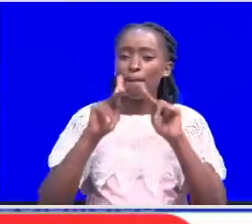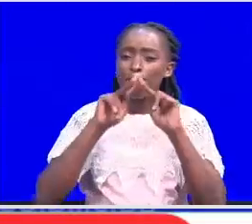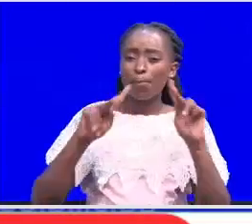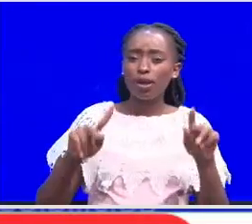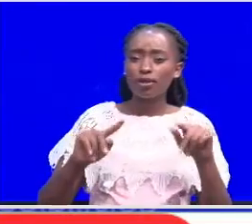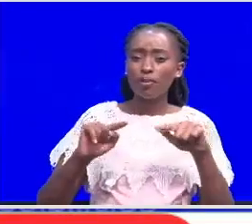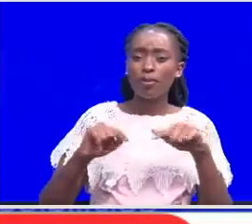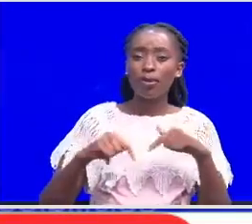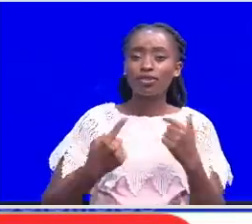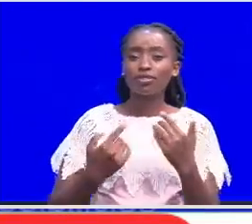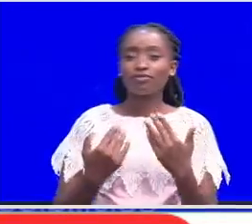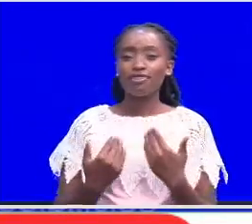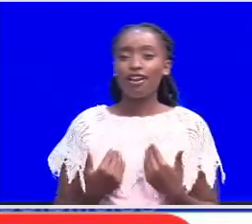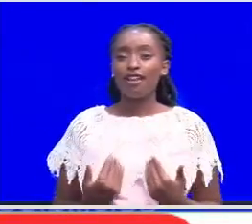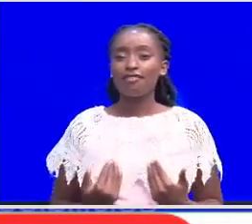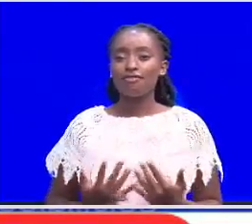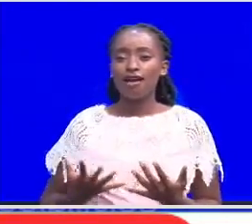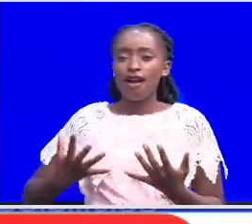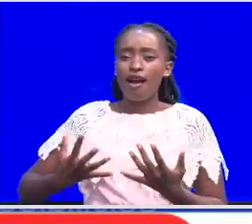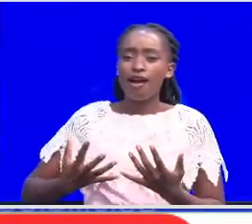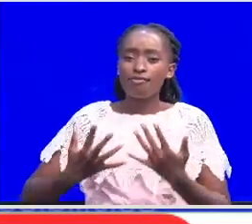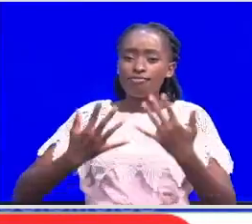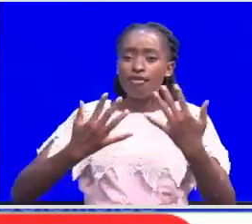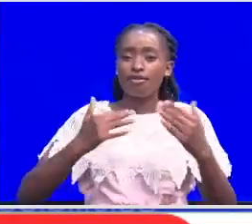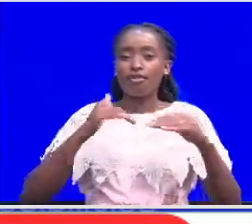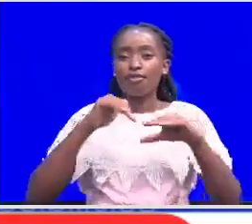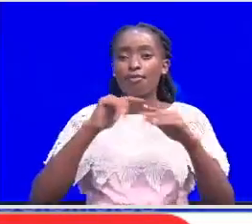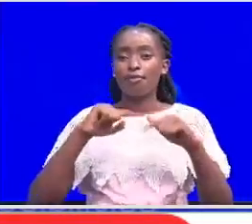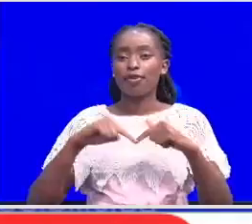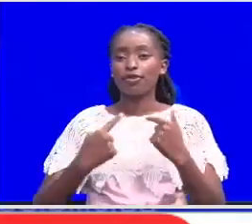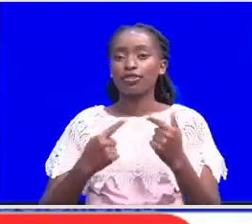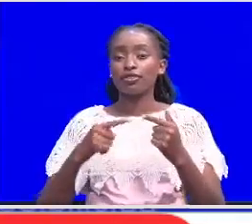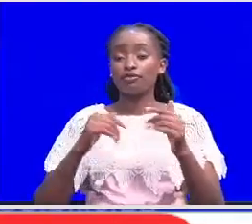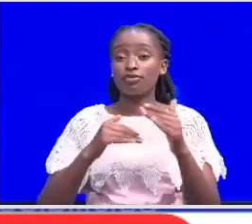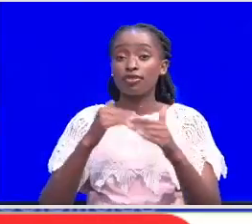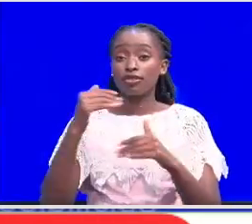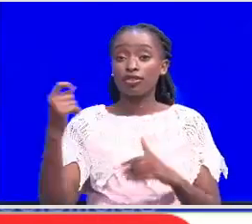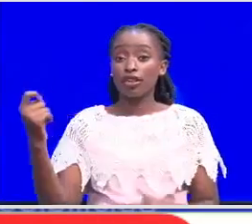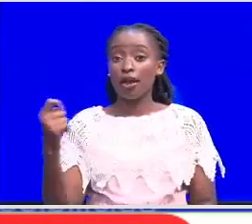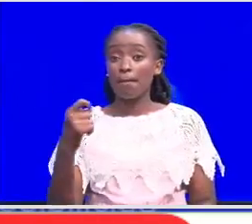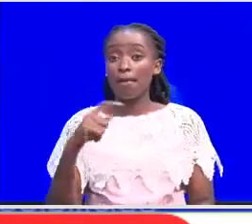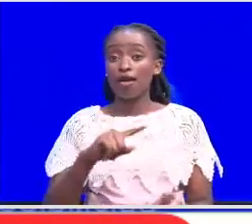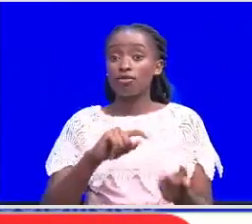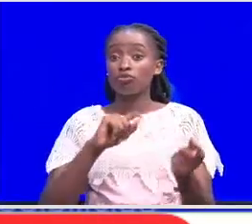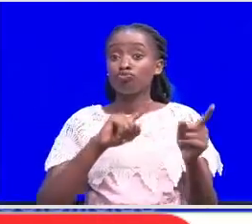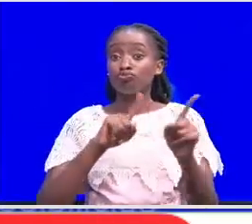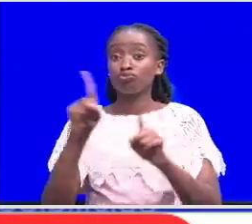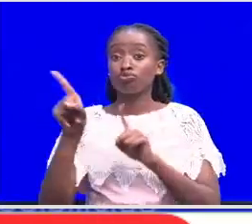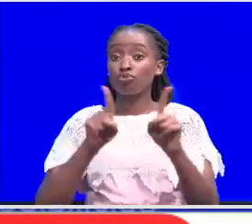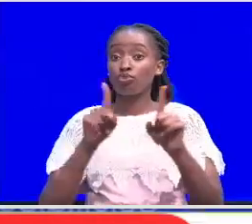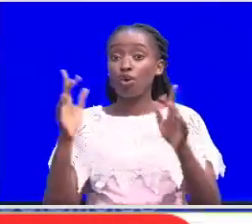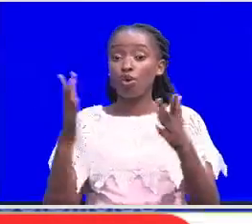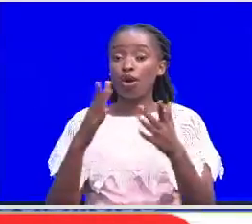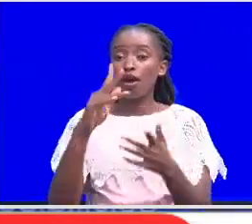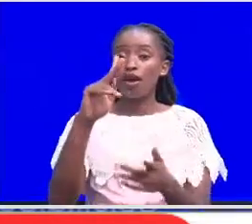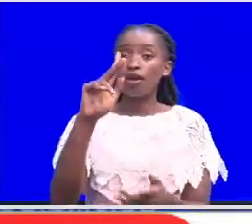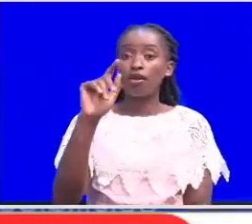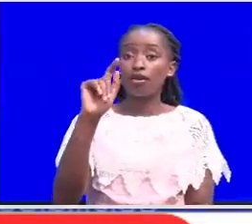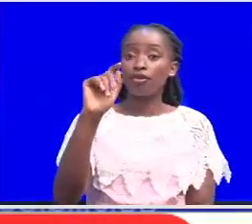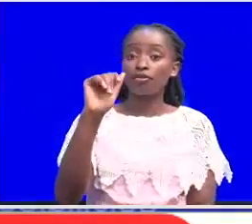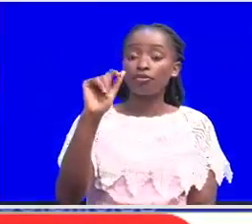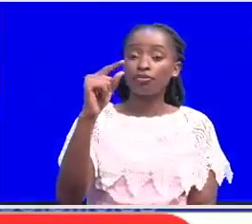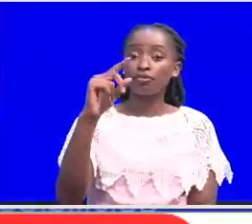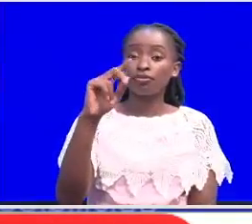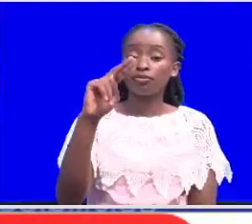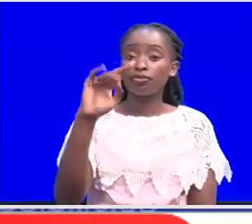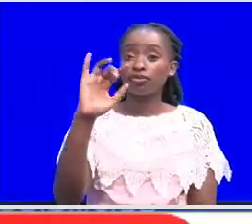the U.S. And next month, I'm traveling all the way to Cartagena in